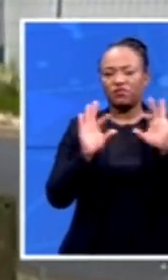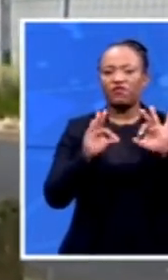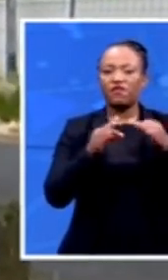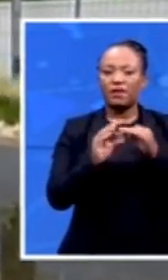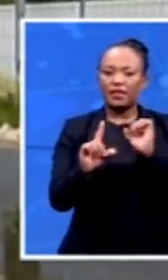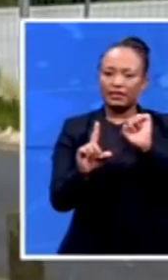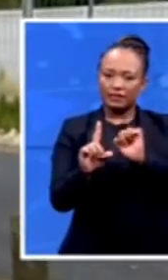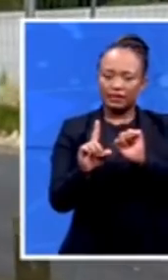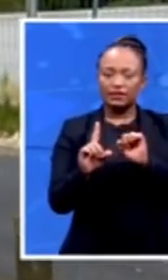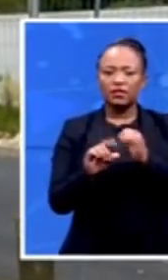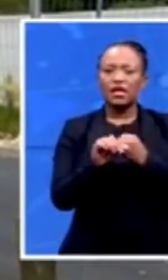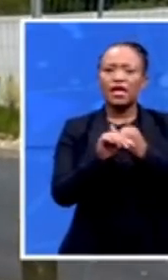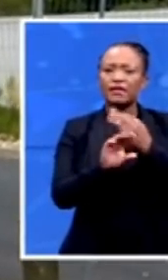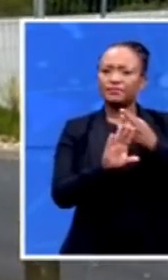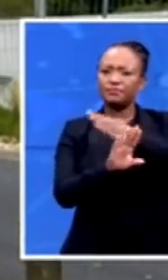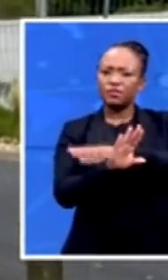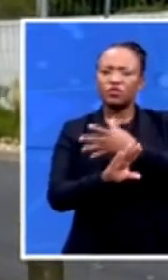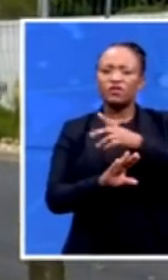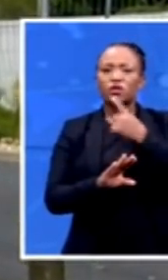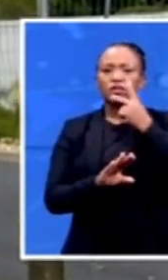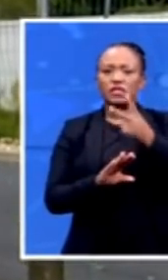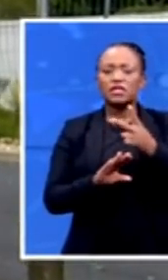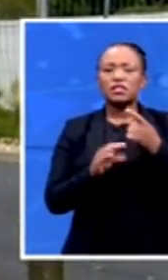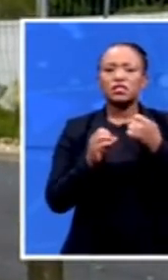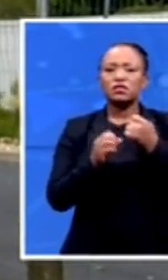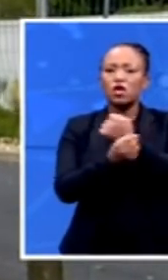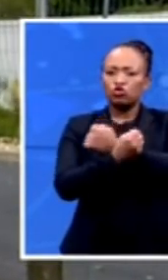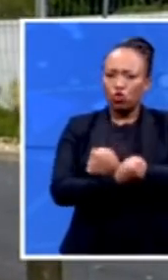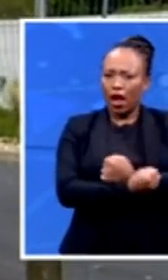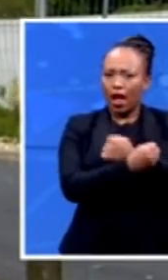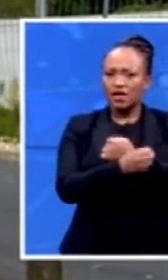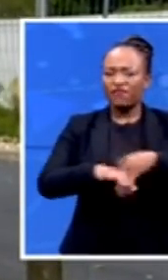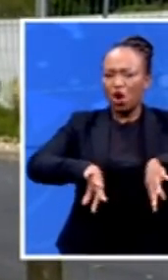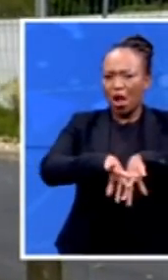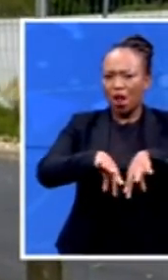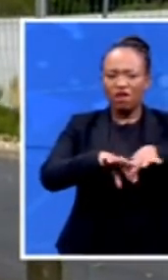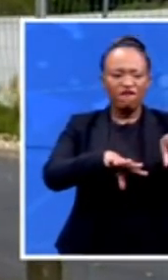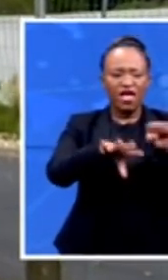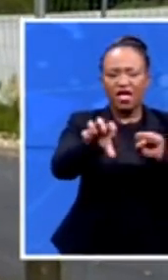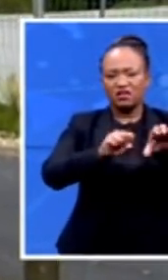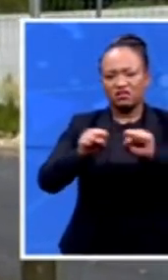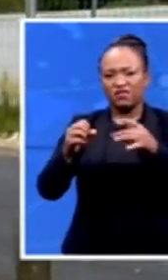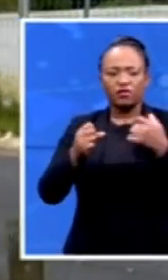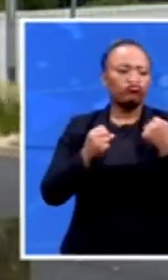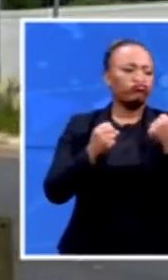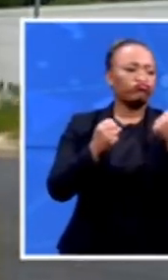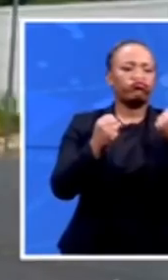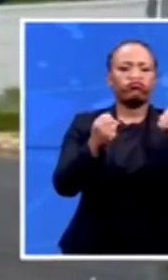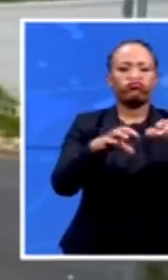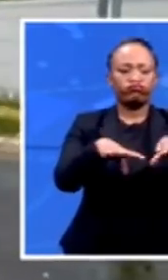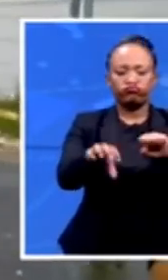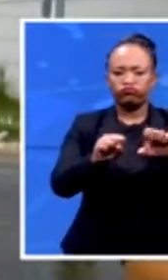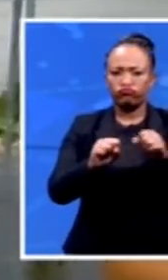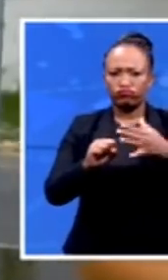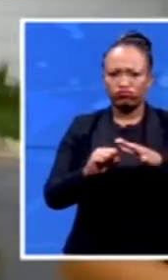garbage disposal truck driving up and down, picking up litter, picking up rubbish. And when a loved one dies, you sort of want life to stand still